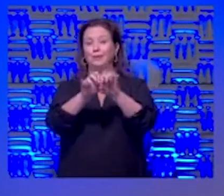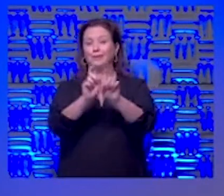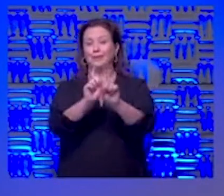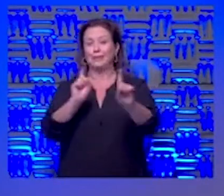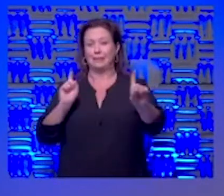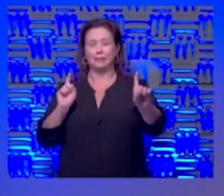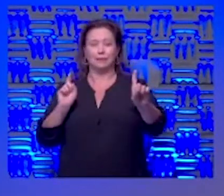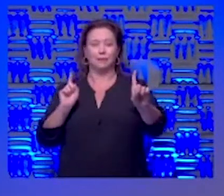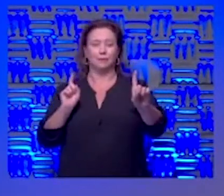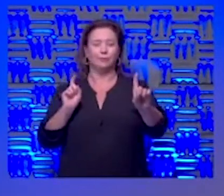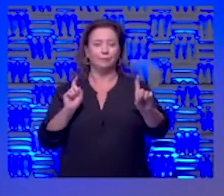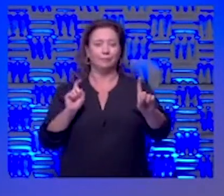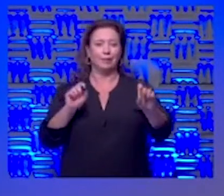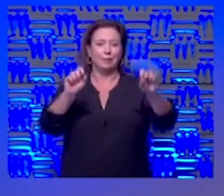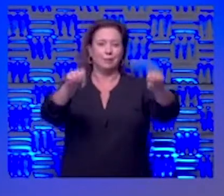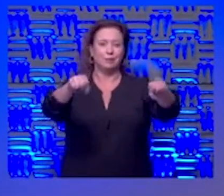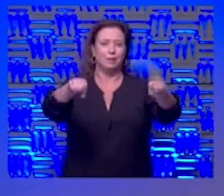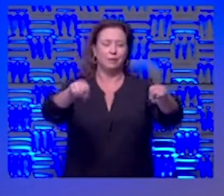distancing as much as possible.